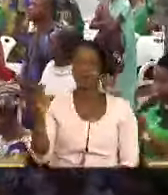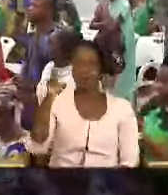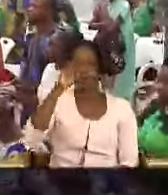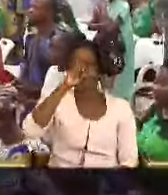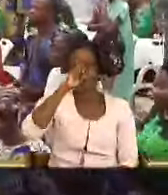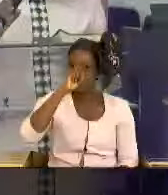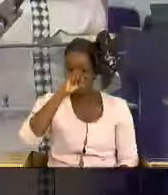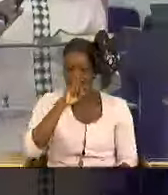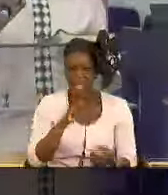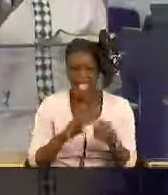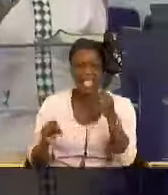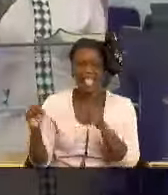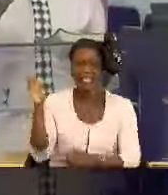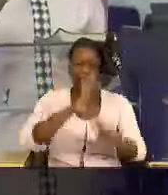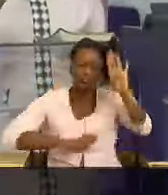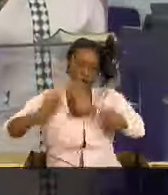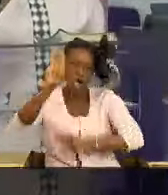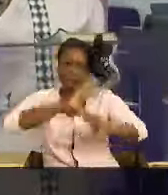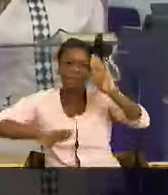TR my